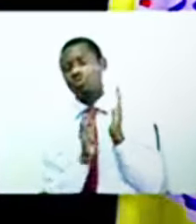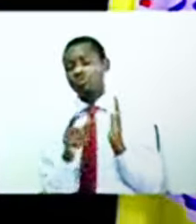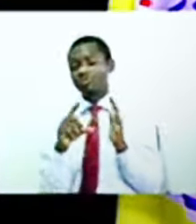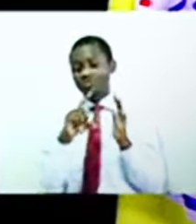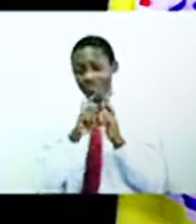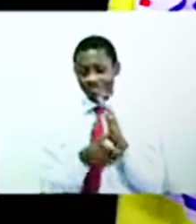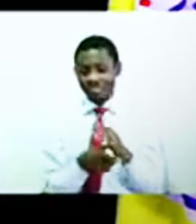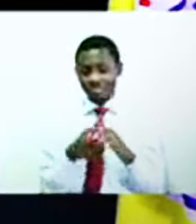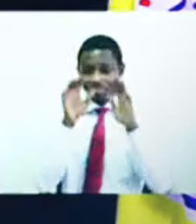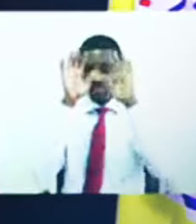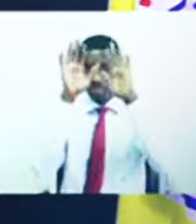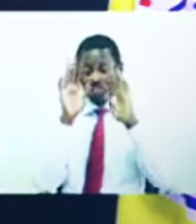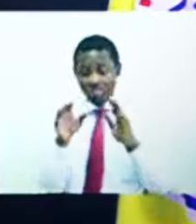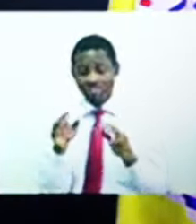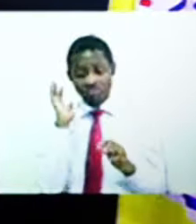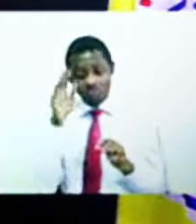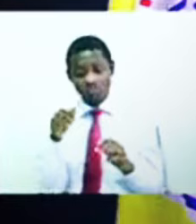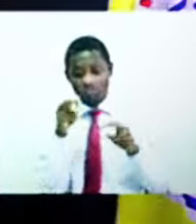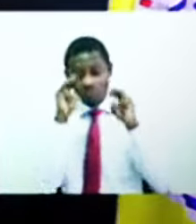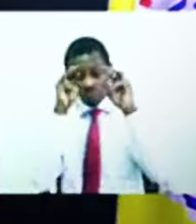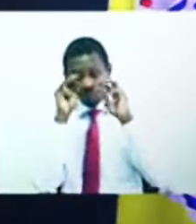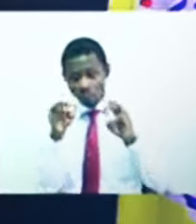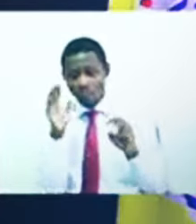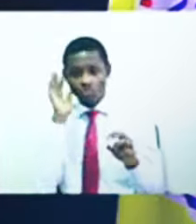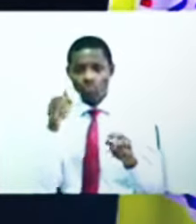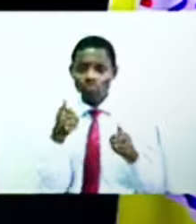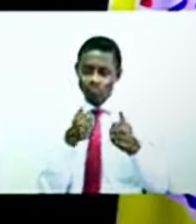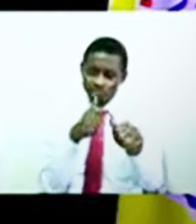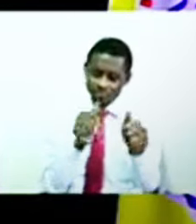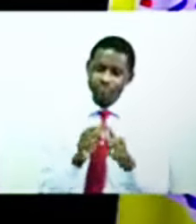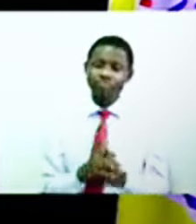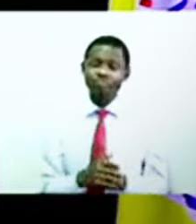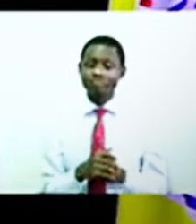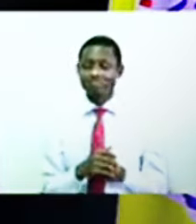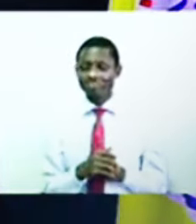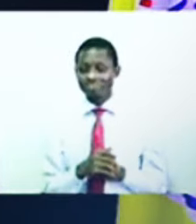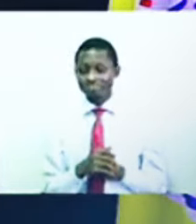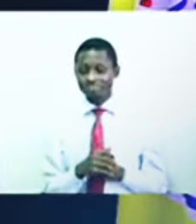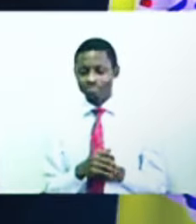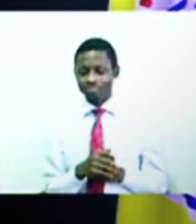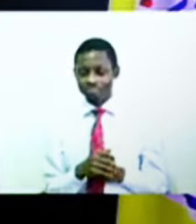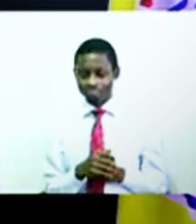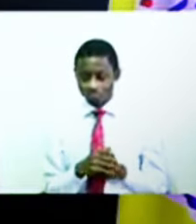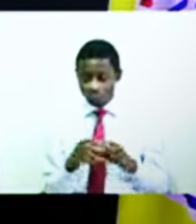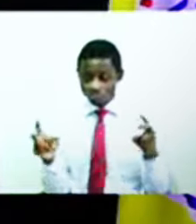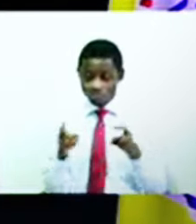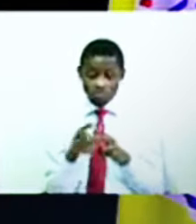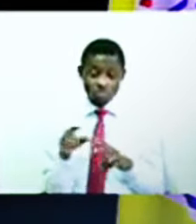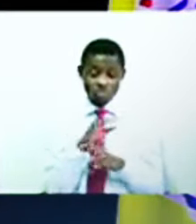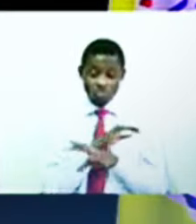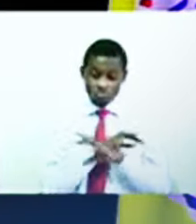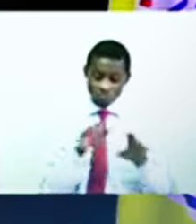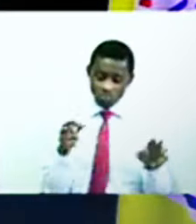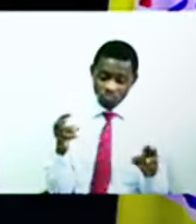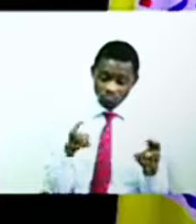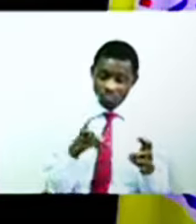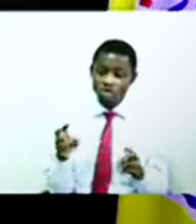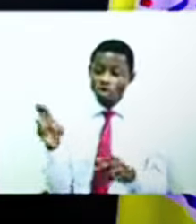you. Let me take this beautiful scripture from us, my last text. Psalm 19, verse